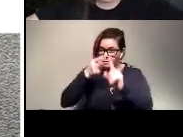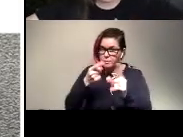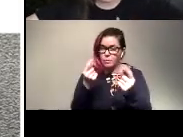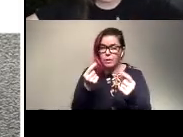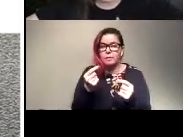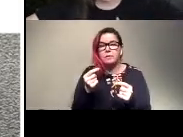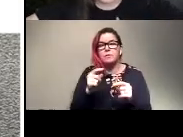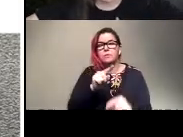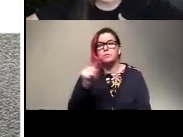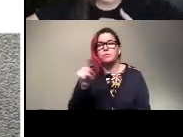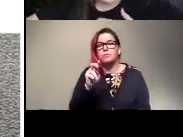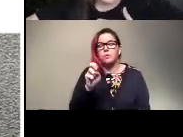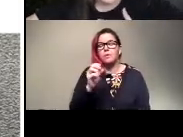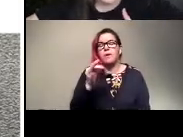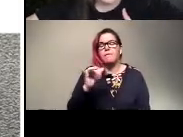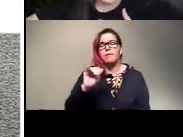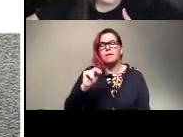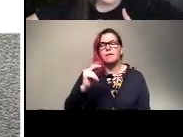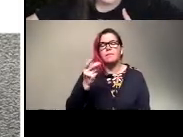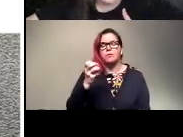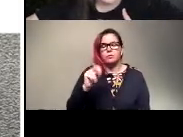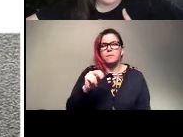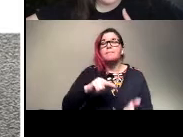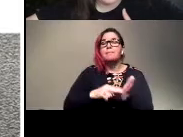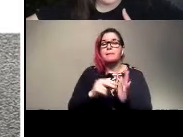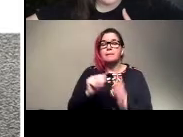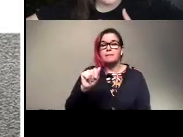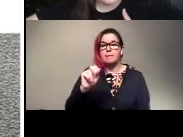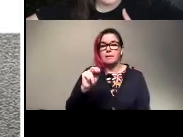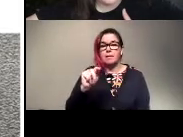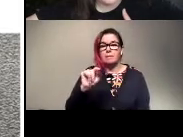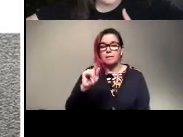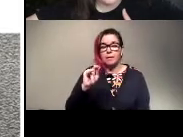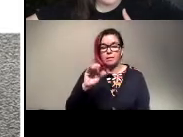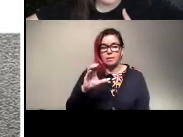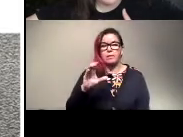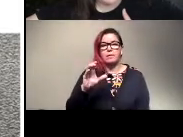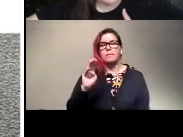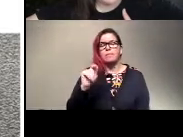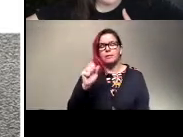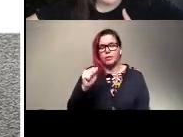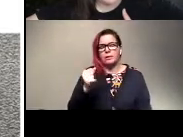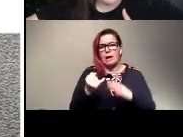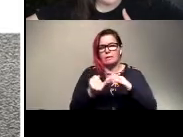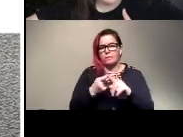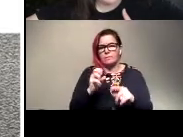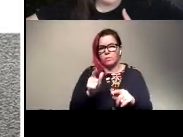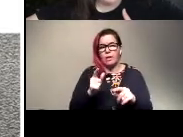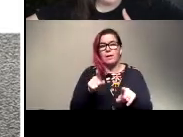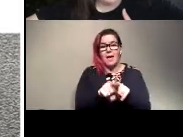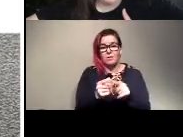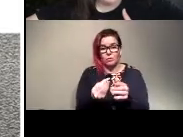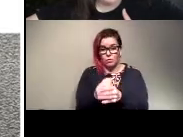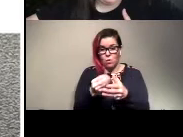call zones of inhibition. And so this means that the antibiotic, the bacteria isolate from the soil, as it was growing,